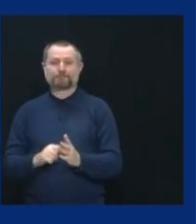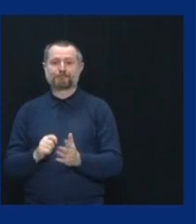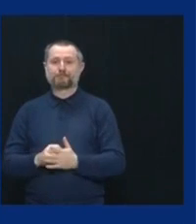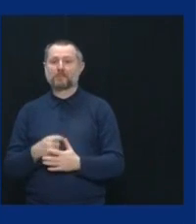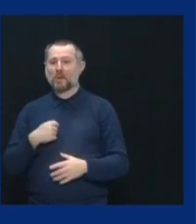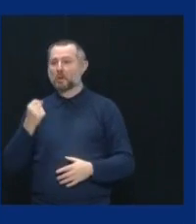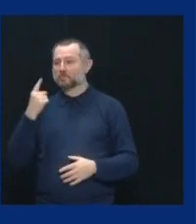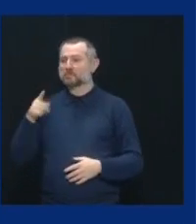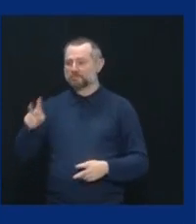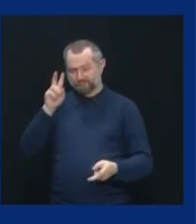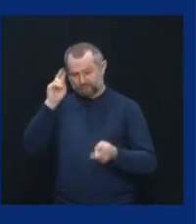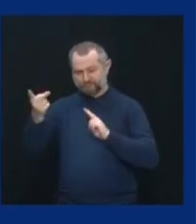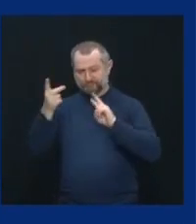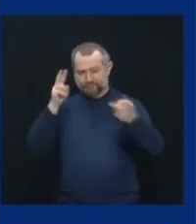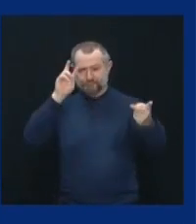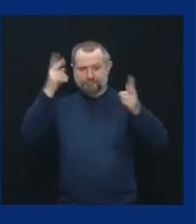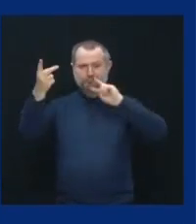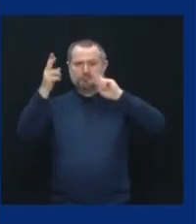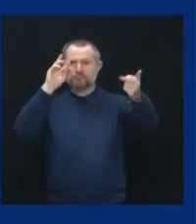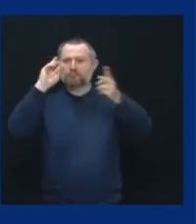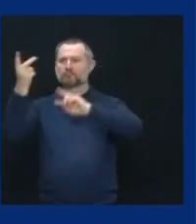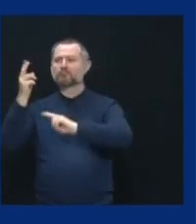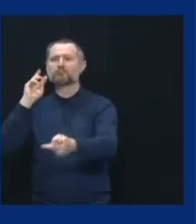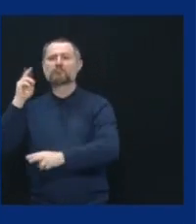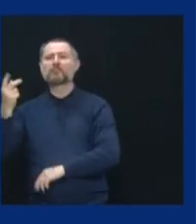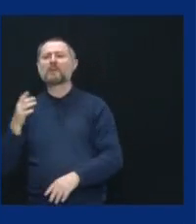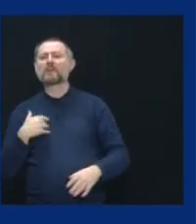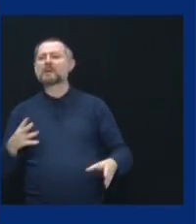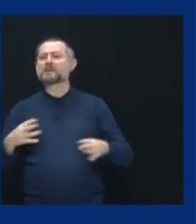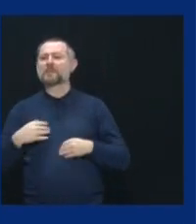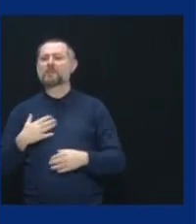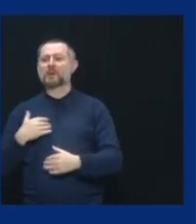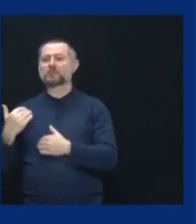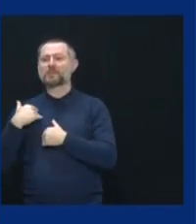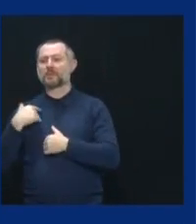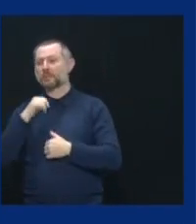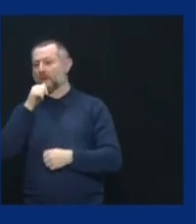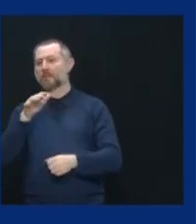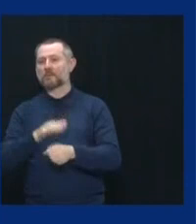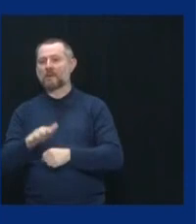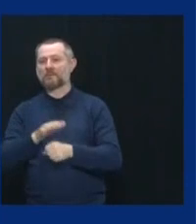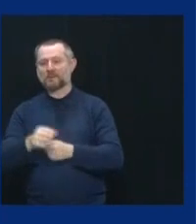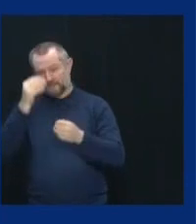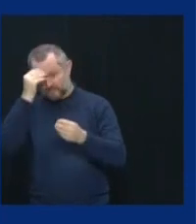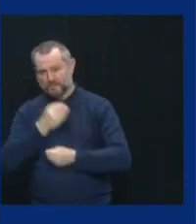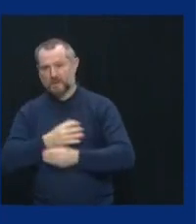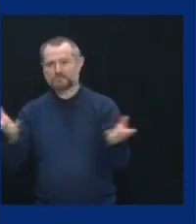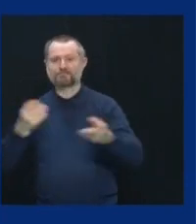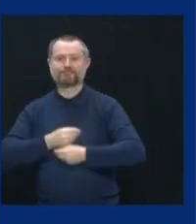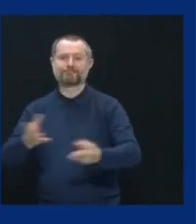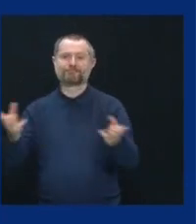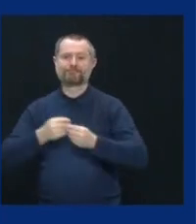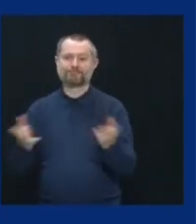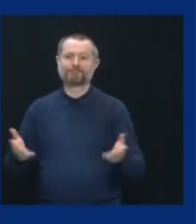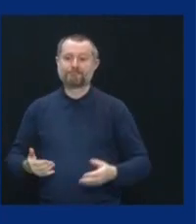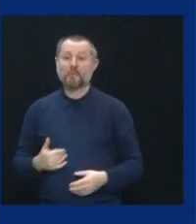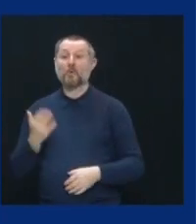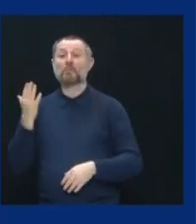misinformation. I take responsibility for creating the void that allowed the information.